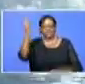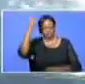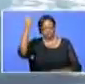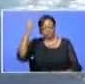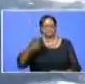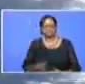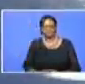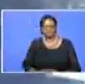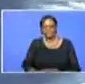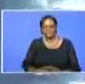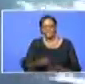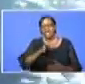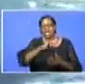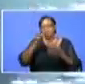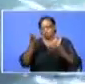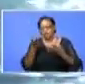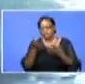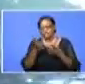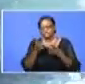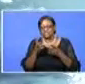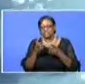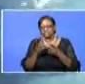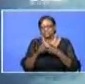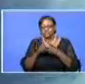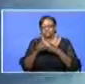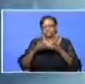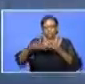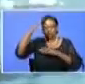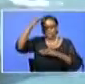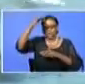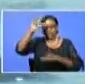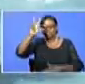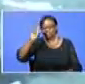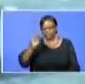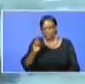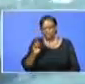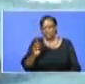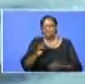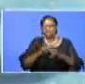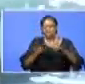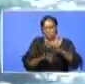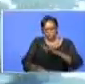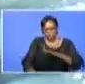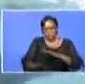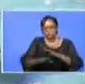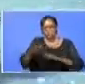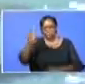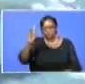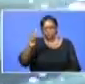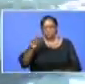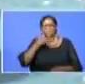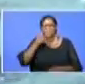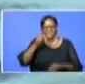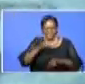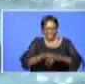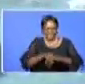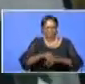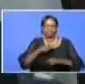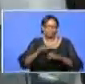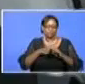go at least a 30 high, but I went a 31 low, which is my best time, so I'm still